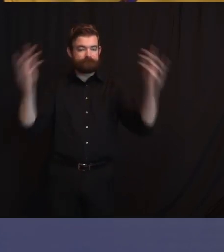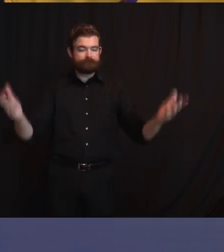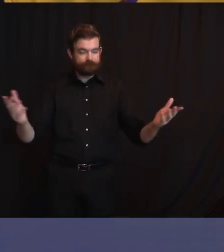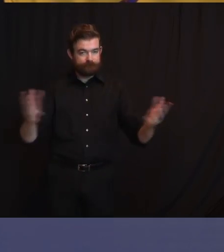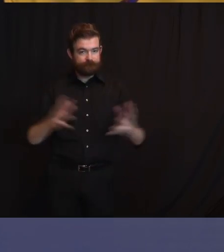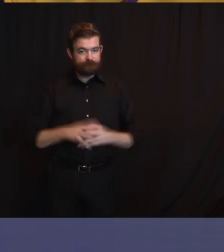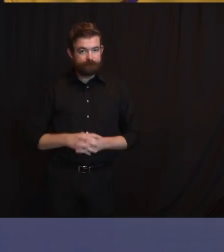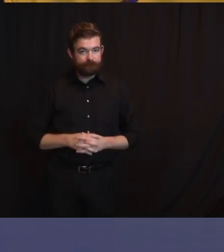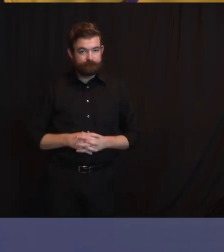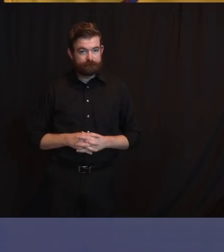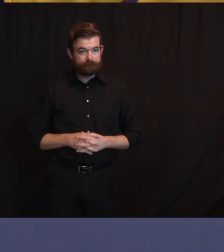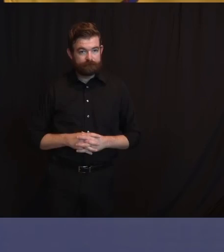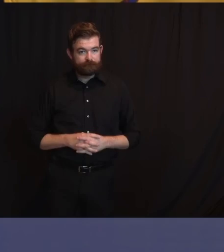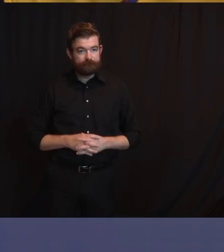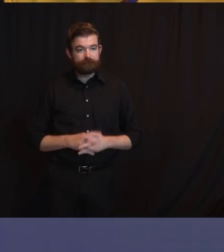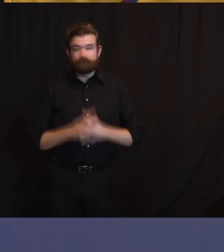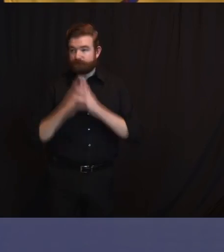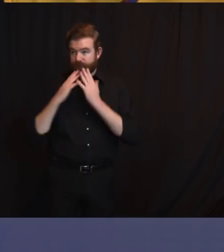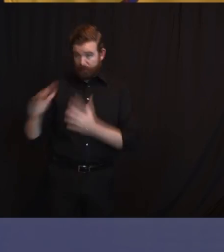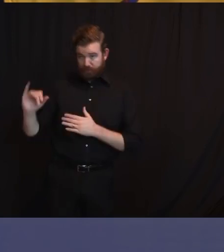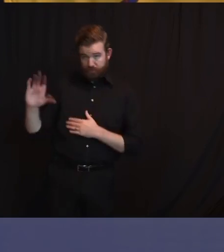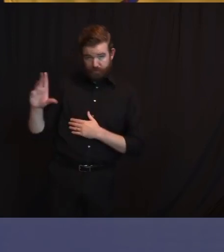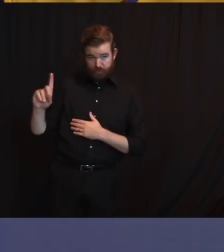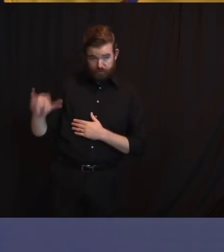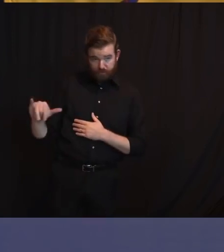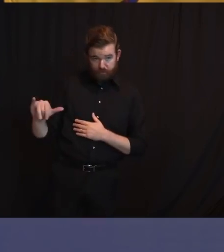I want to thank Judy and Tina